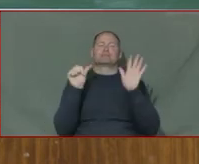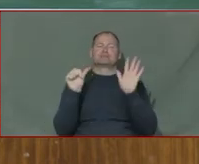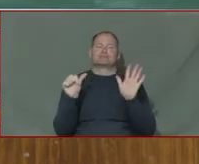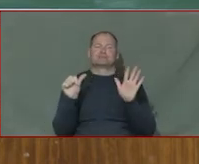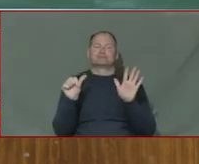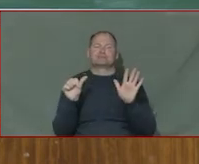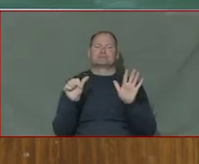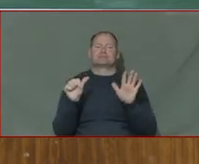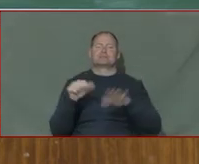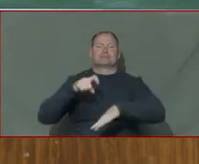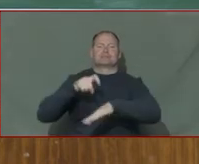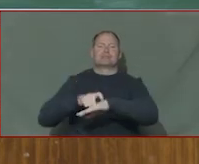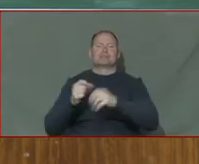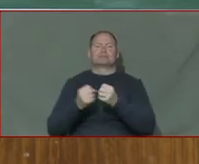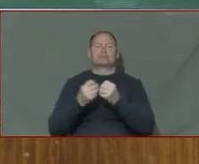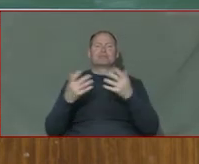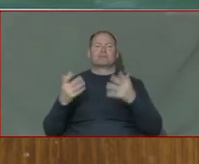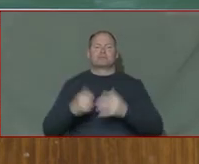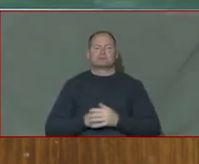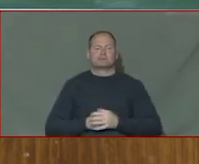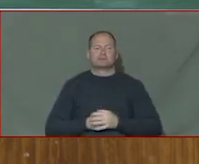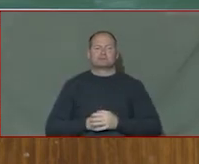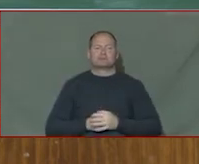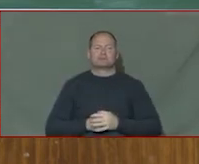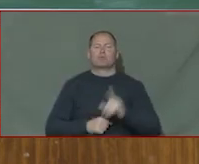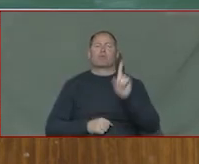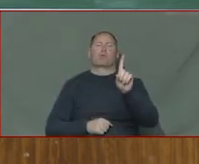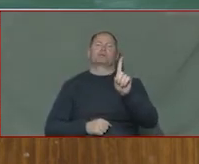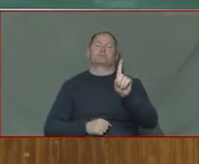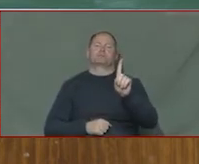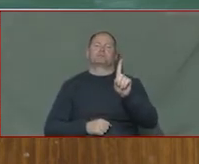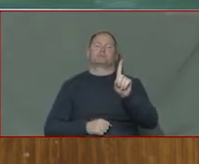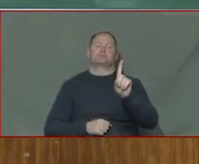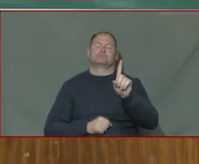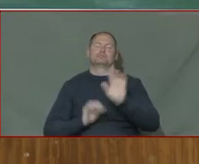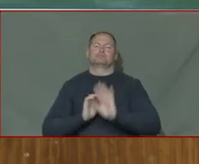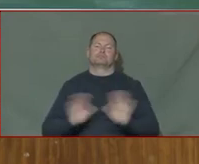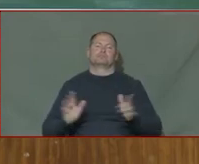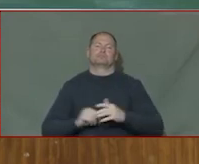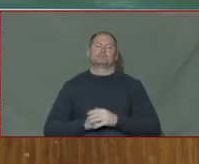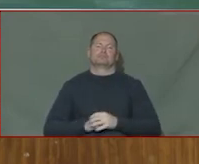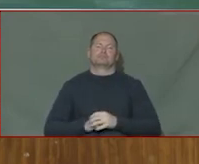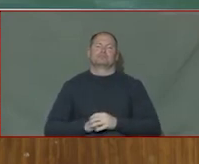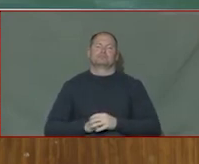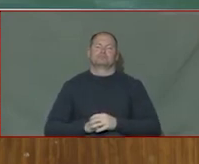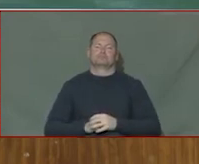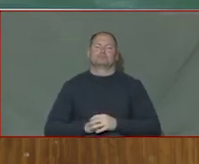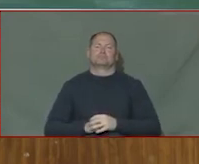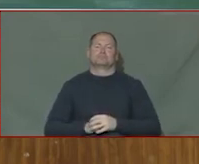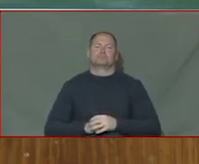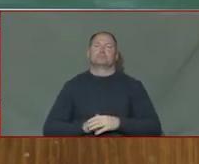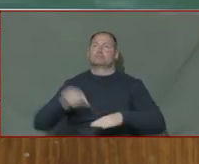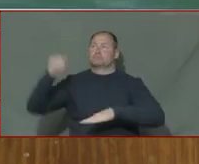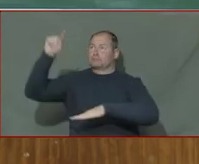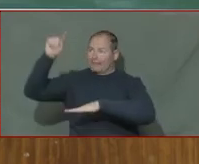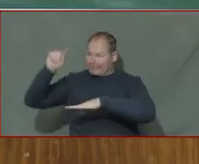how many times did the insect reach the floor? Once. So the insect reached the floor